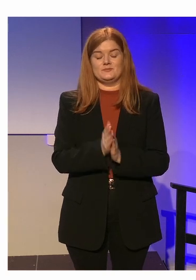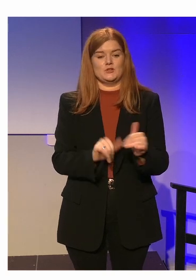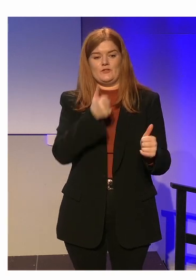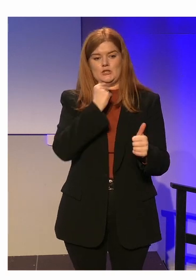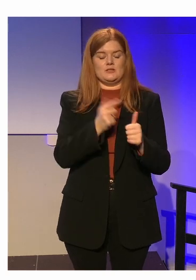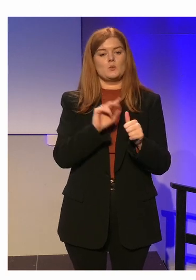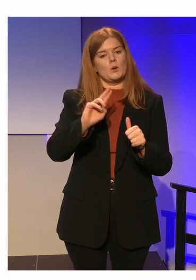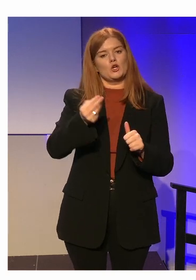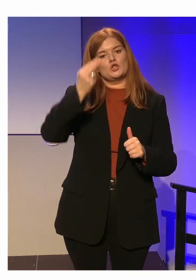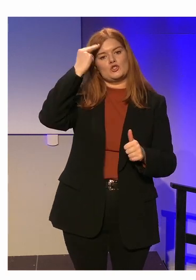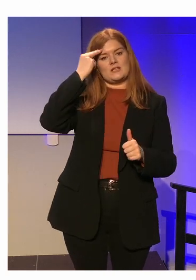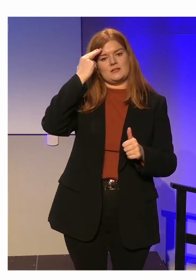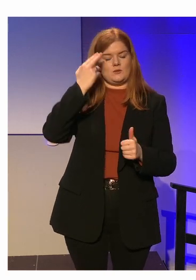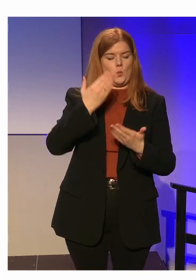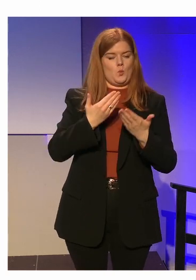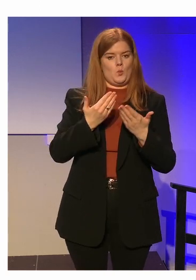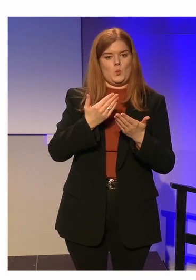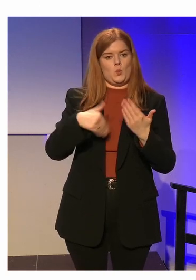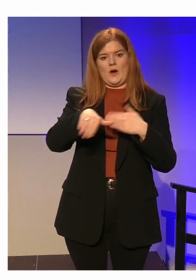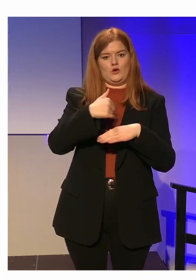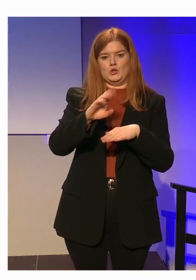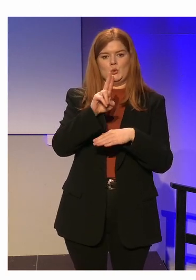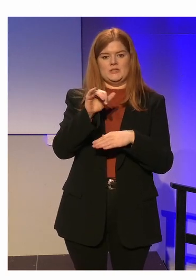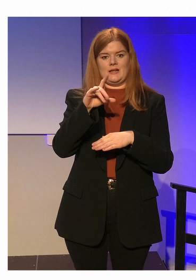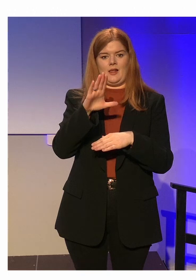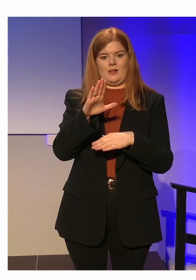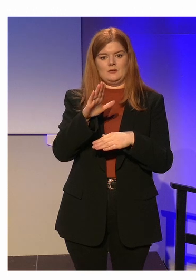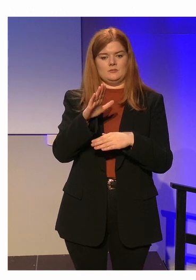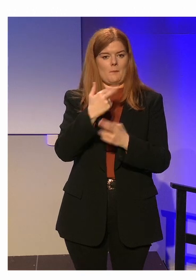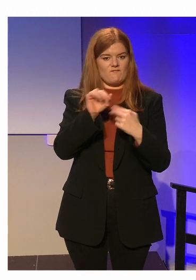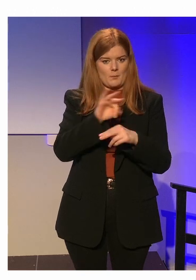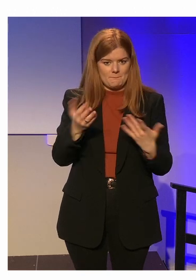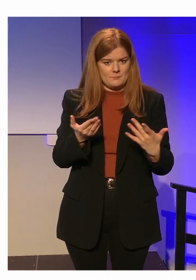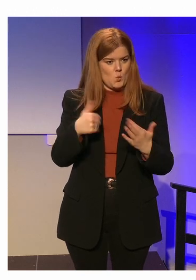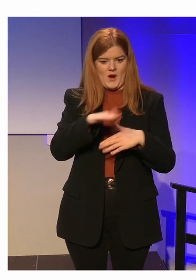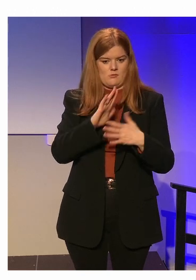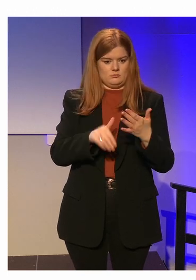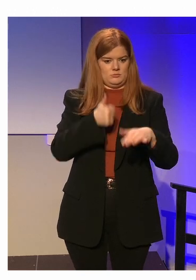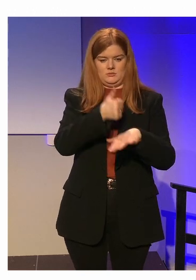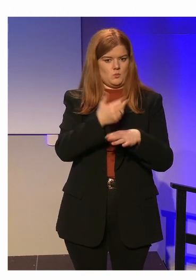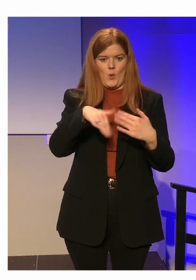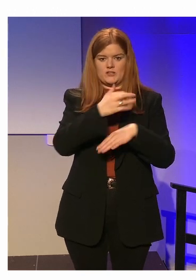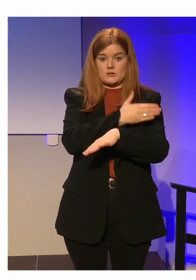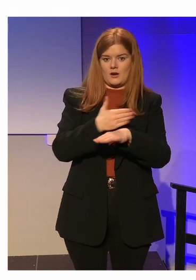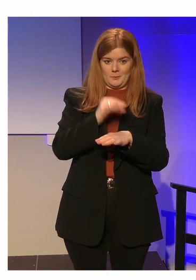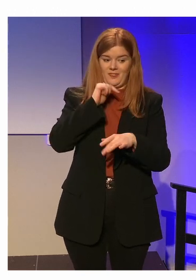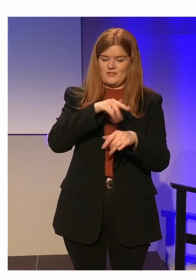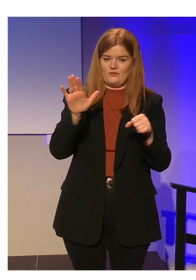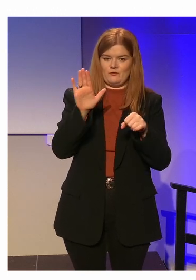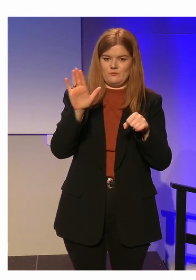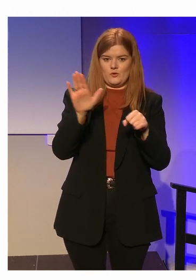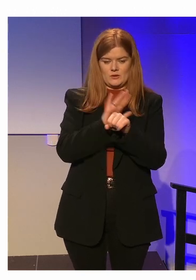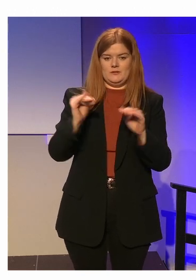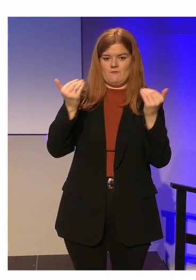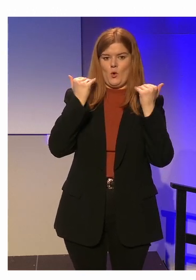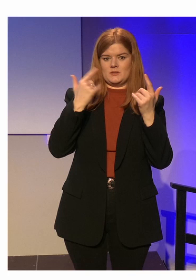First, understanding the origins of UDL. We'll talk a little bit about where did this even come from, because it really informs the concept and